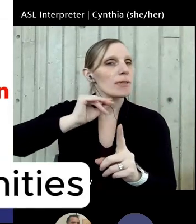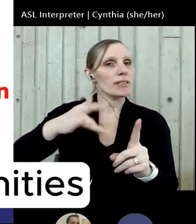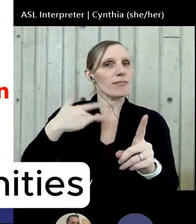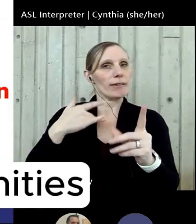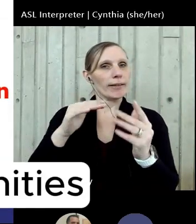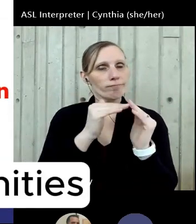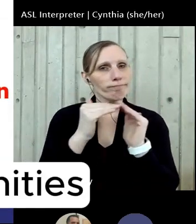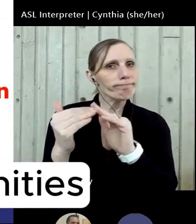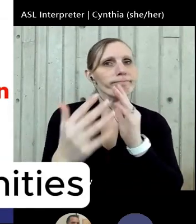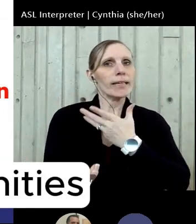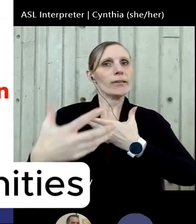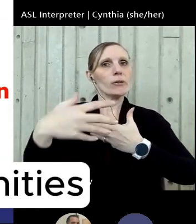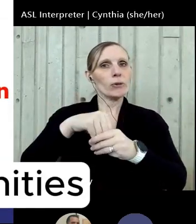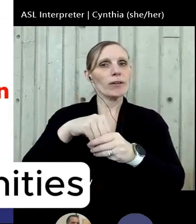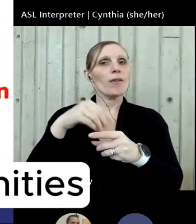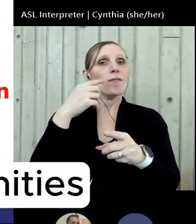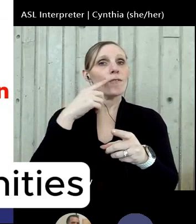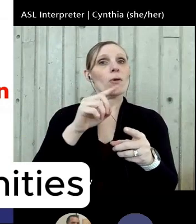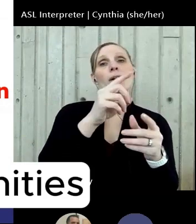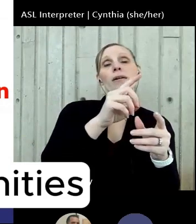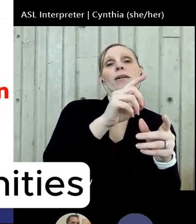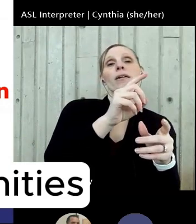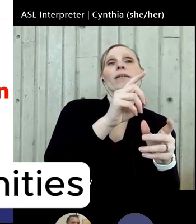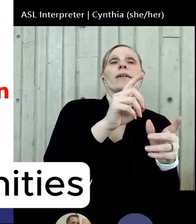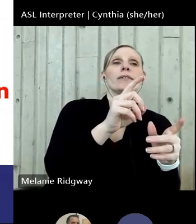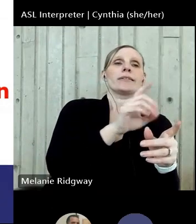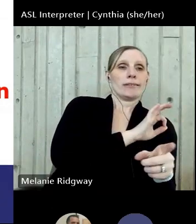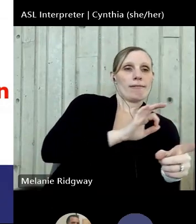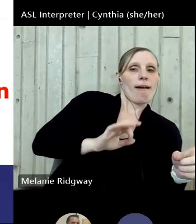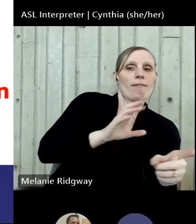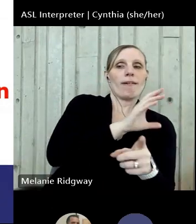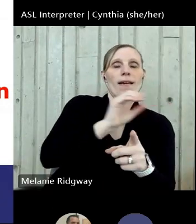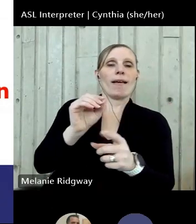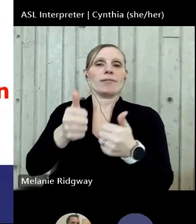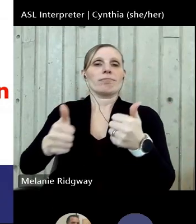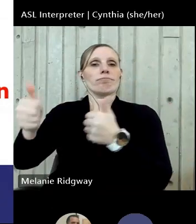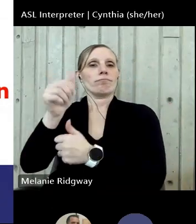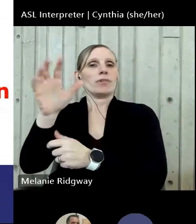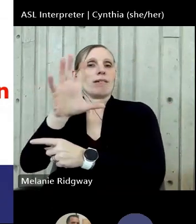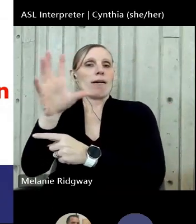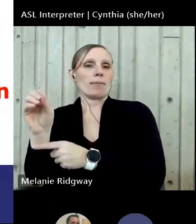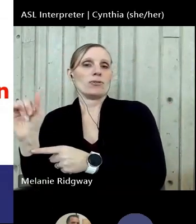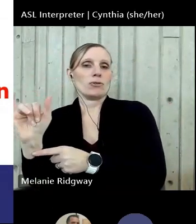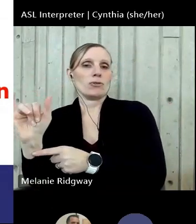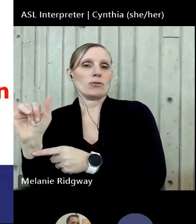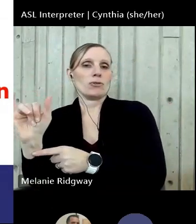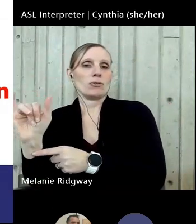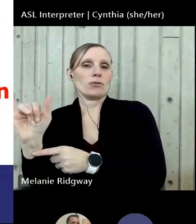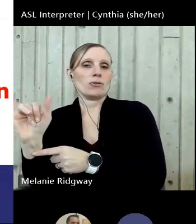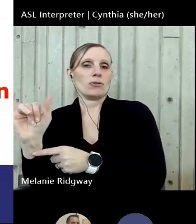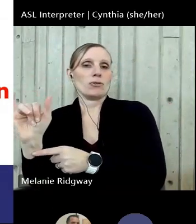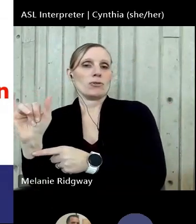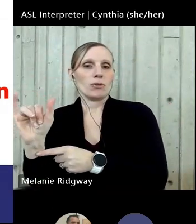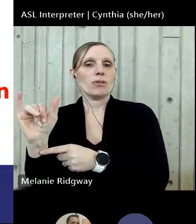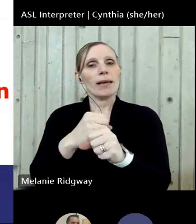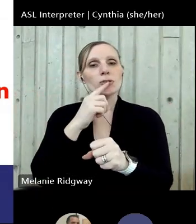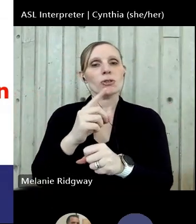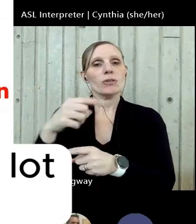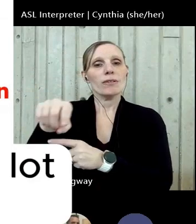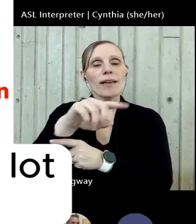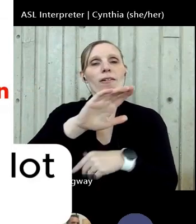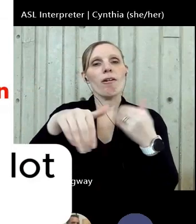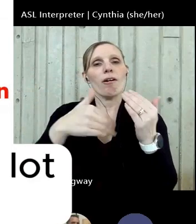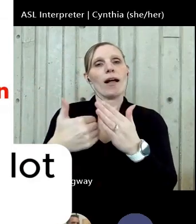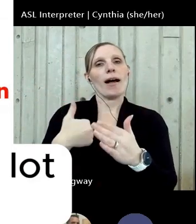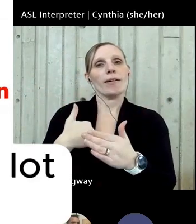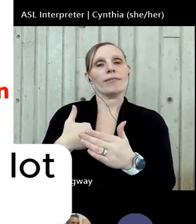Our platform fosters employment opportunities that encourage a sense of belonging for job seekers.